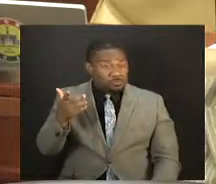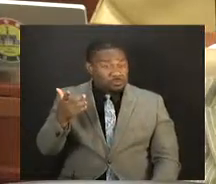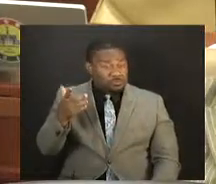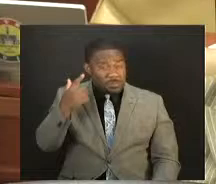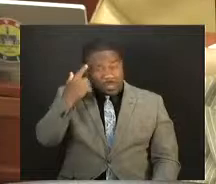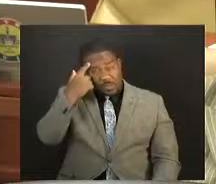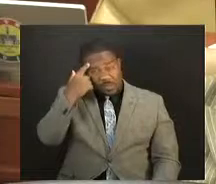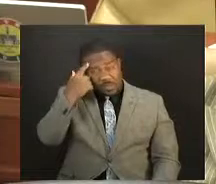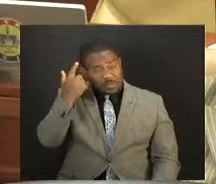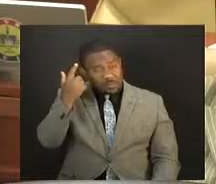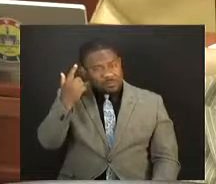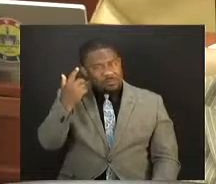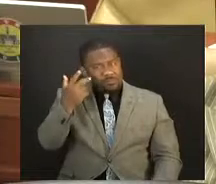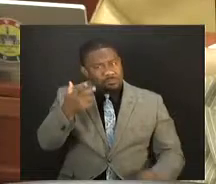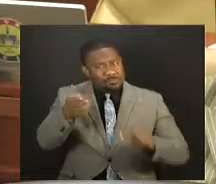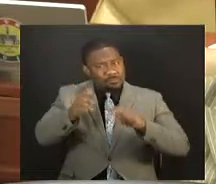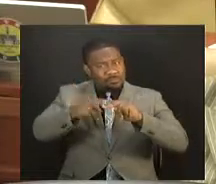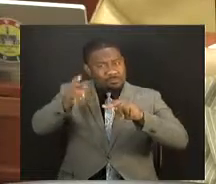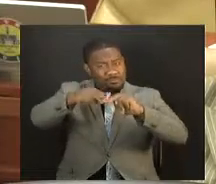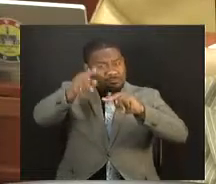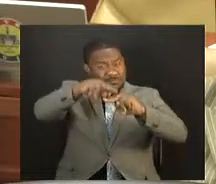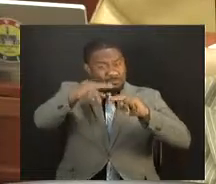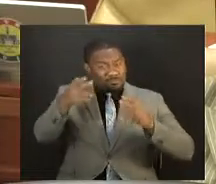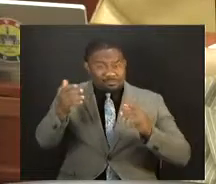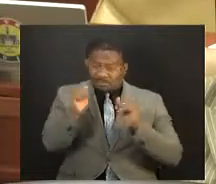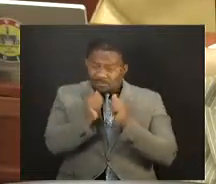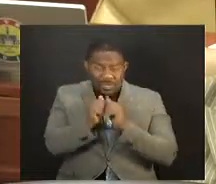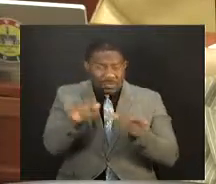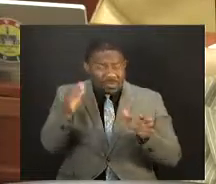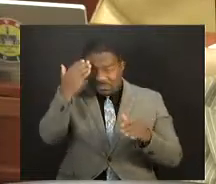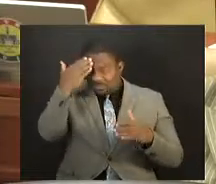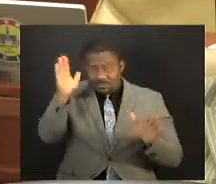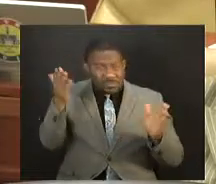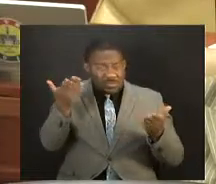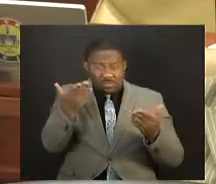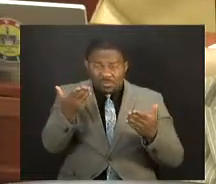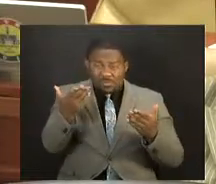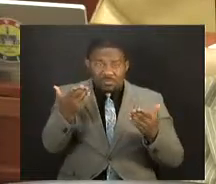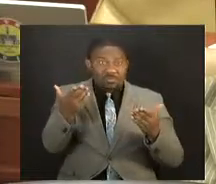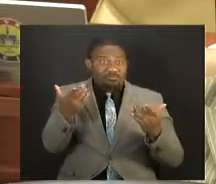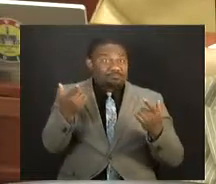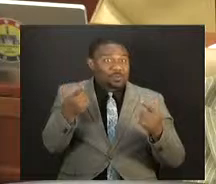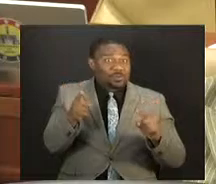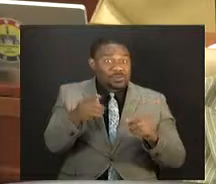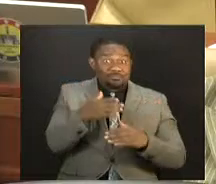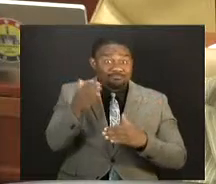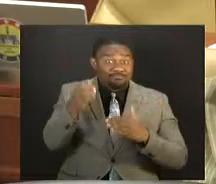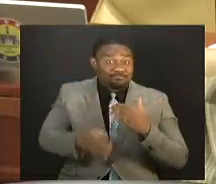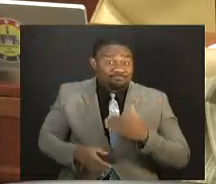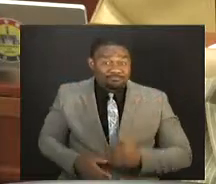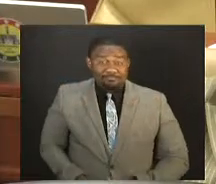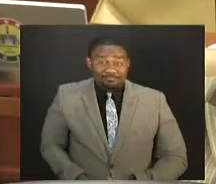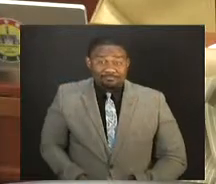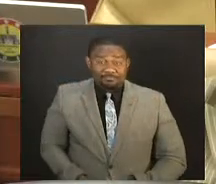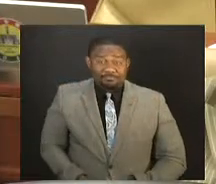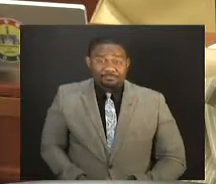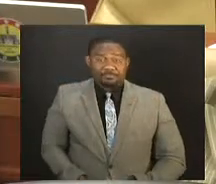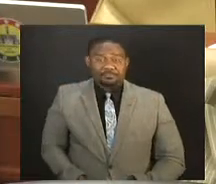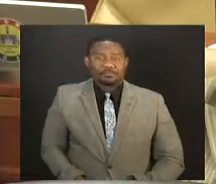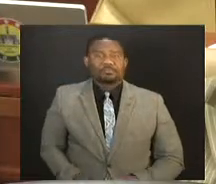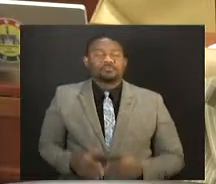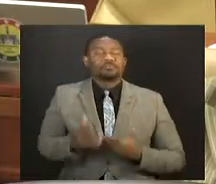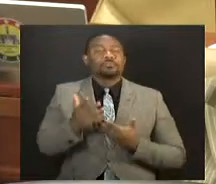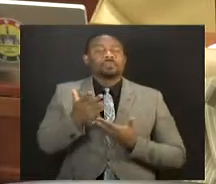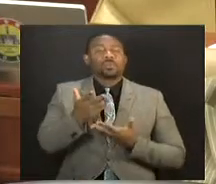be going up and up and up and up without an idea where it will end? Please, Chairman, I want to know whether this